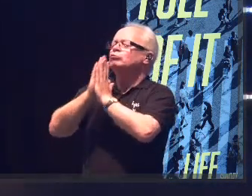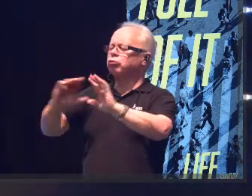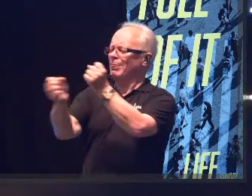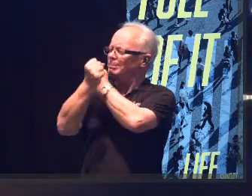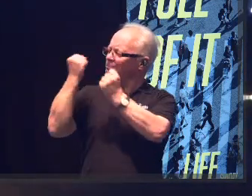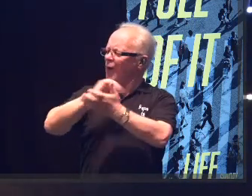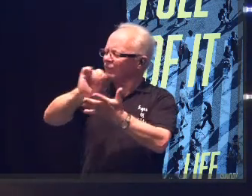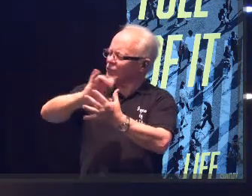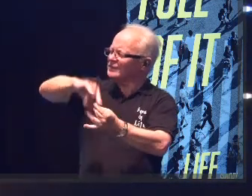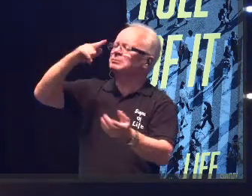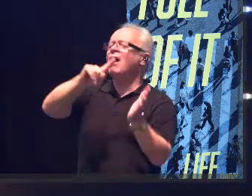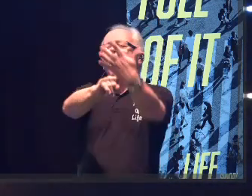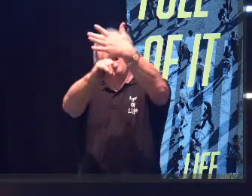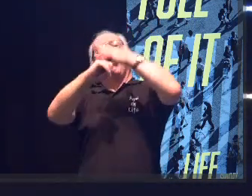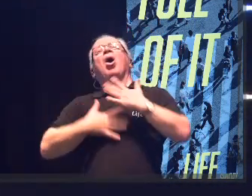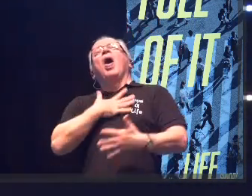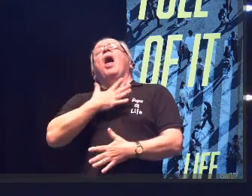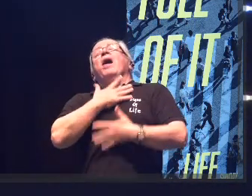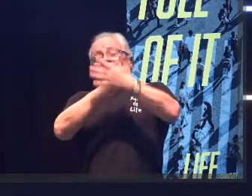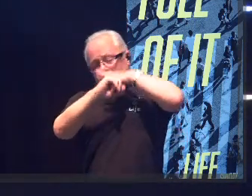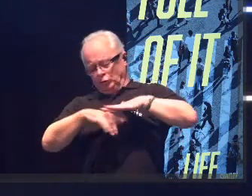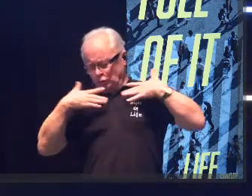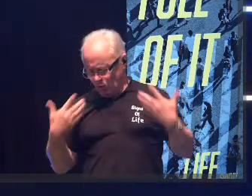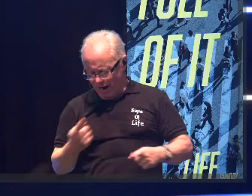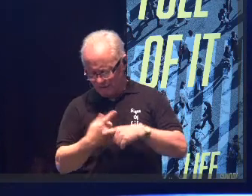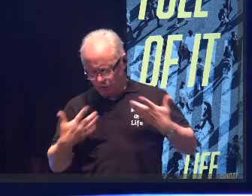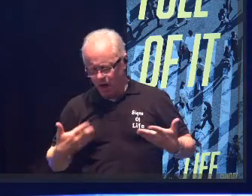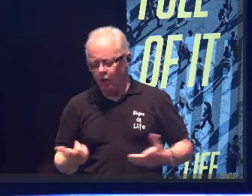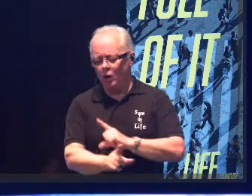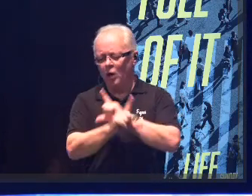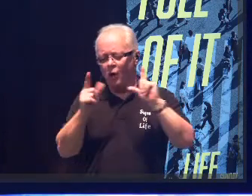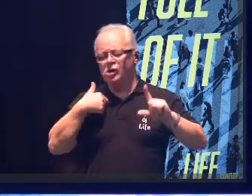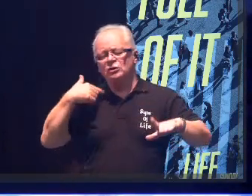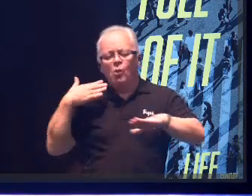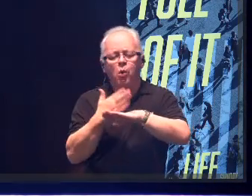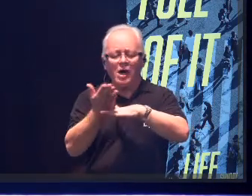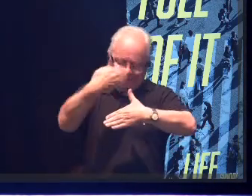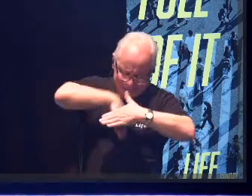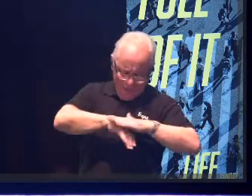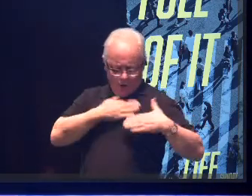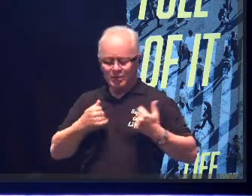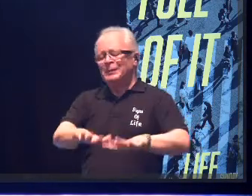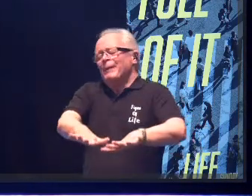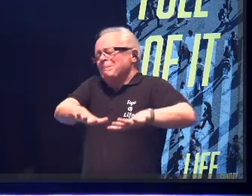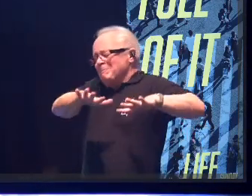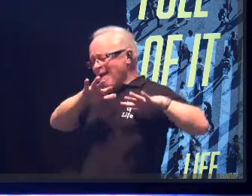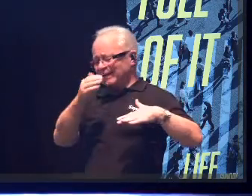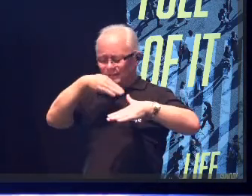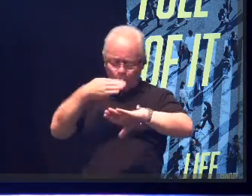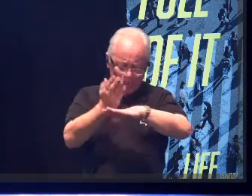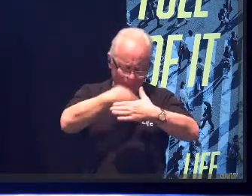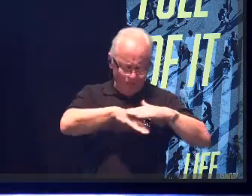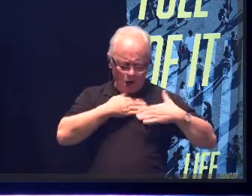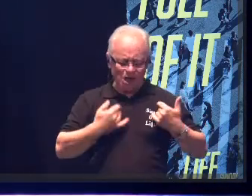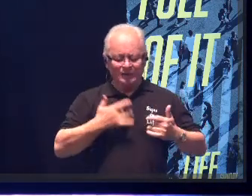Holy Spirit would overwhelm them right now, would overshadow them right now, God, and that you do a work, a miraculous work, Lord, in their lives